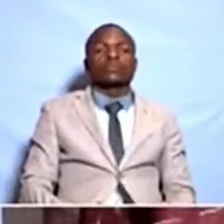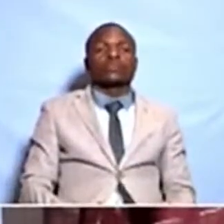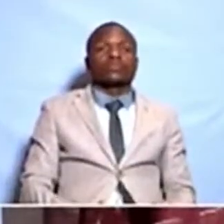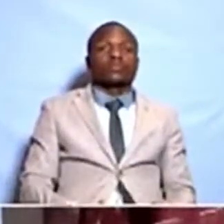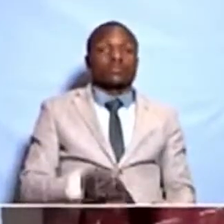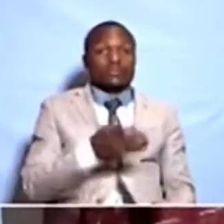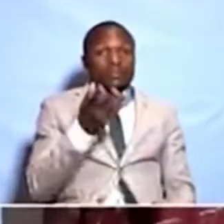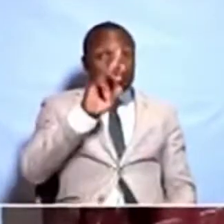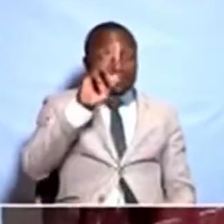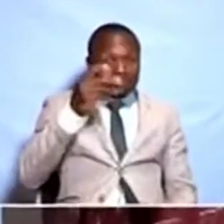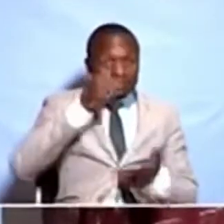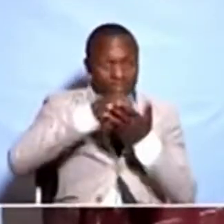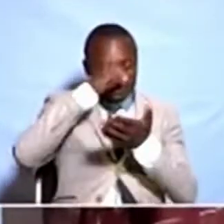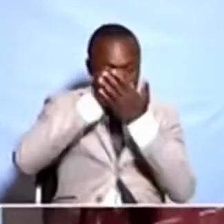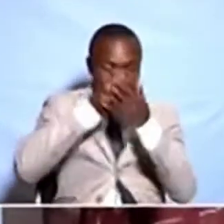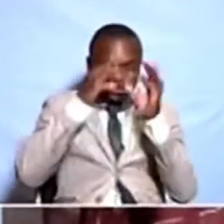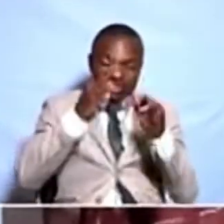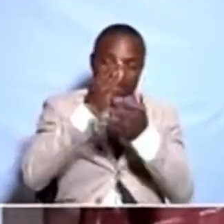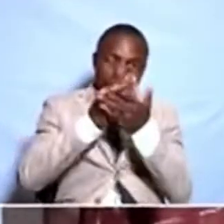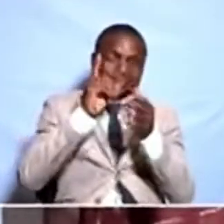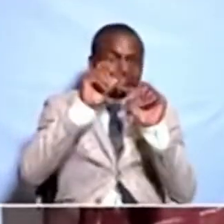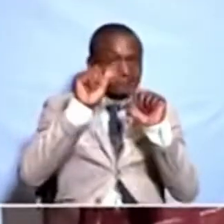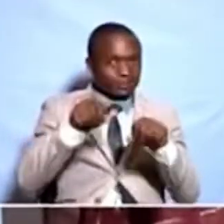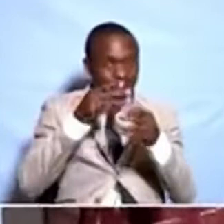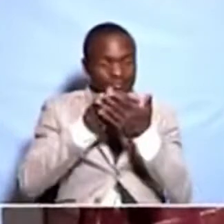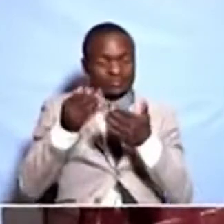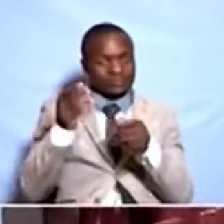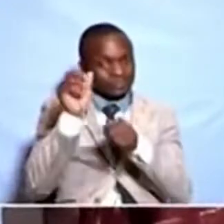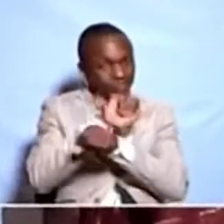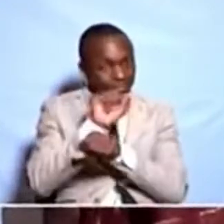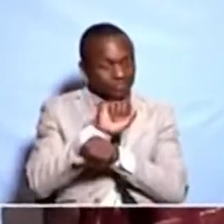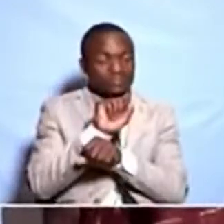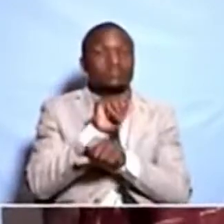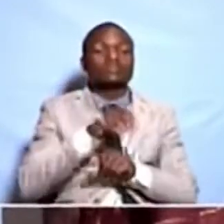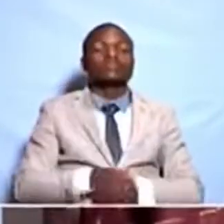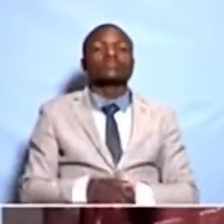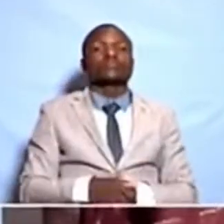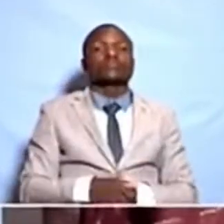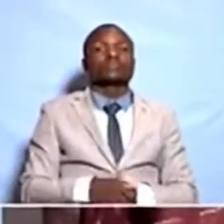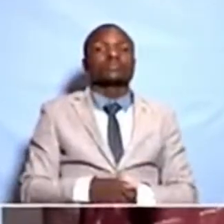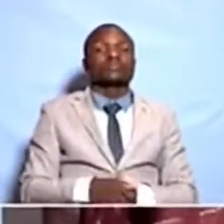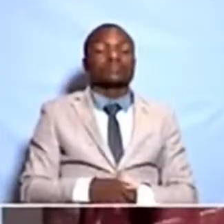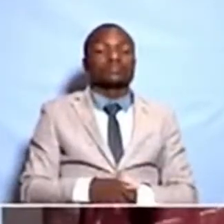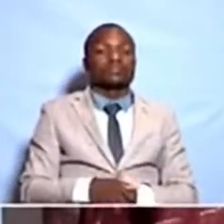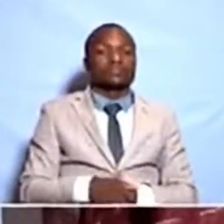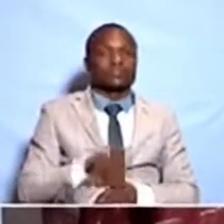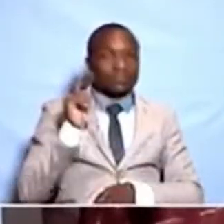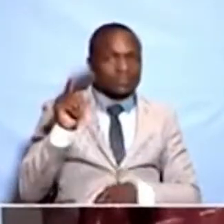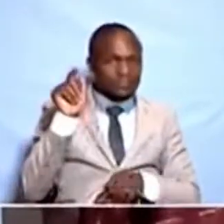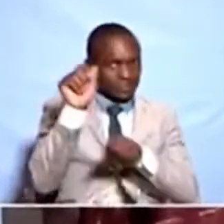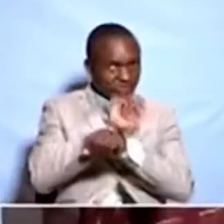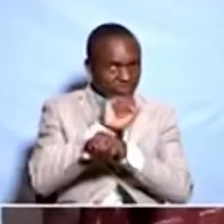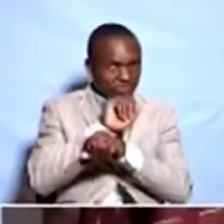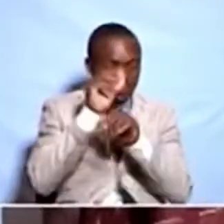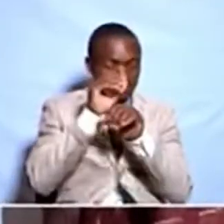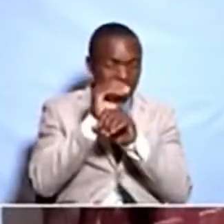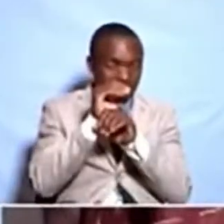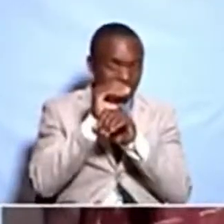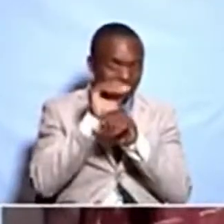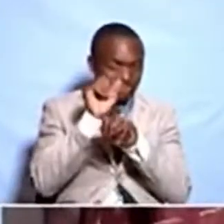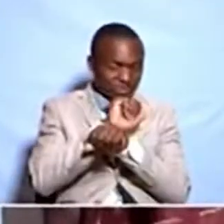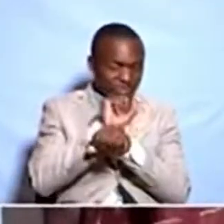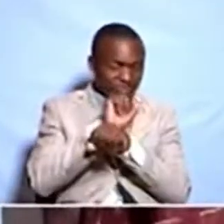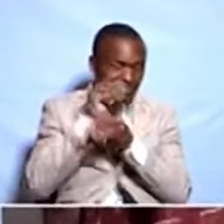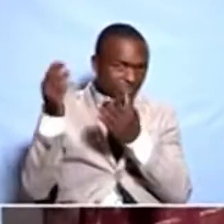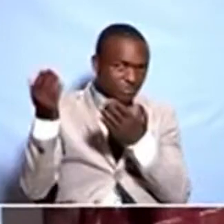student, whether someone can buy such a vehicle. Because, you know, that vehicle was imported in, was brought